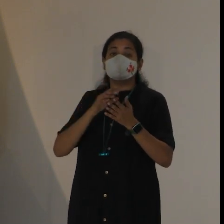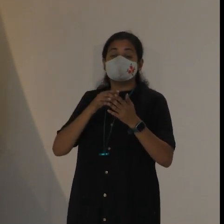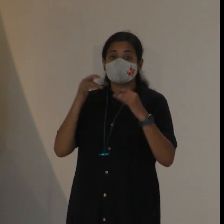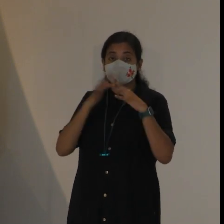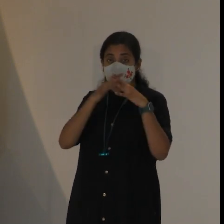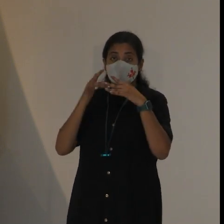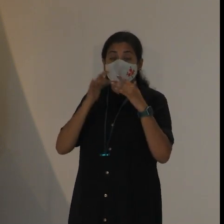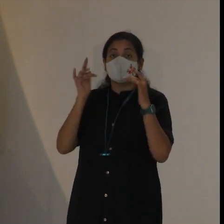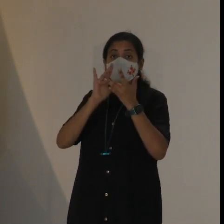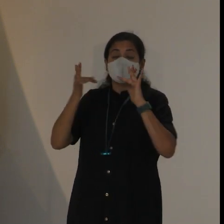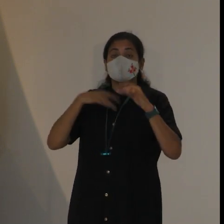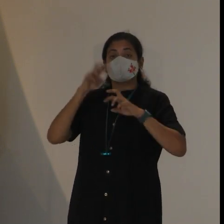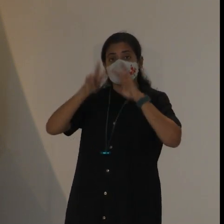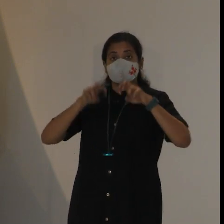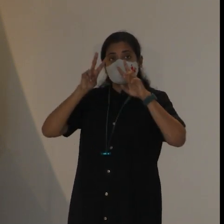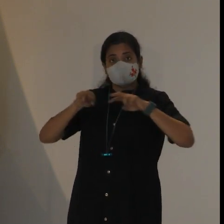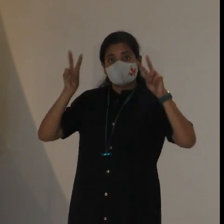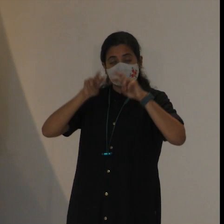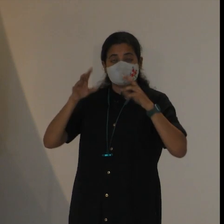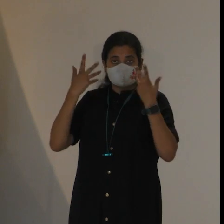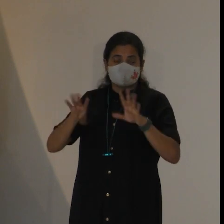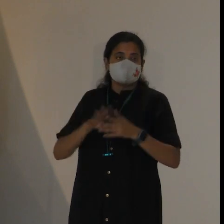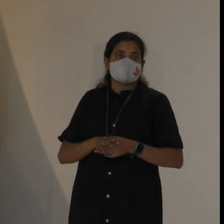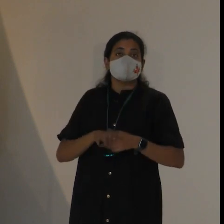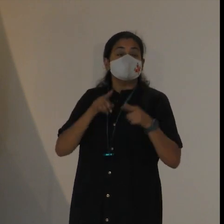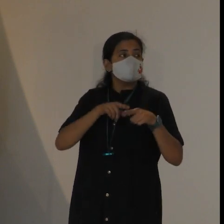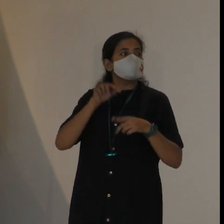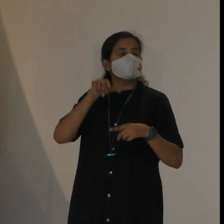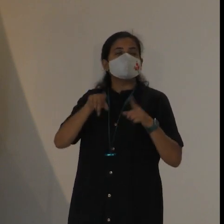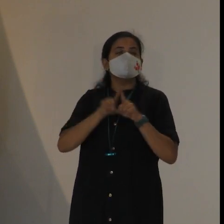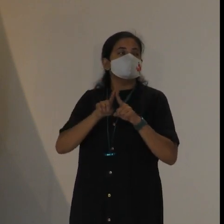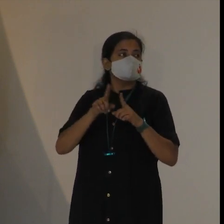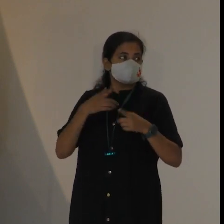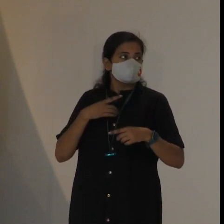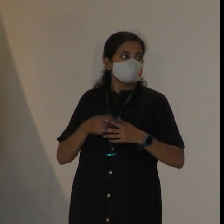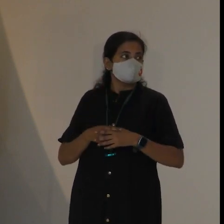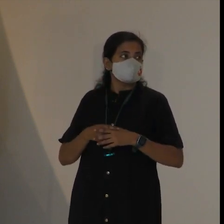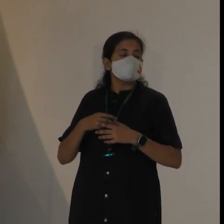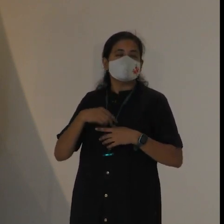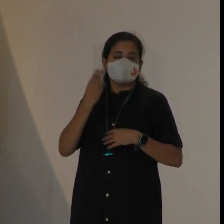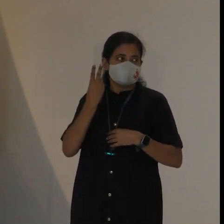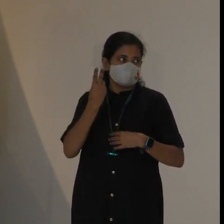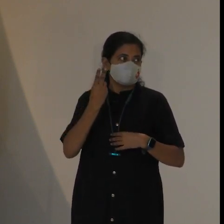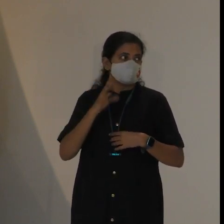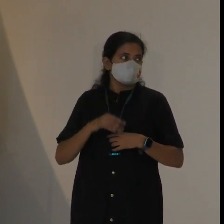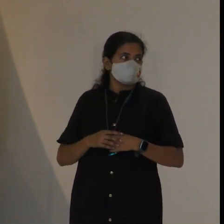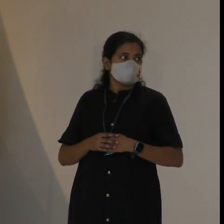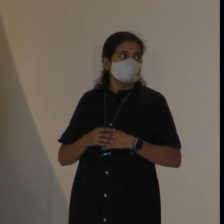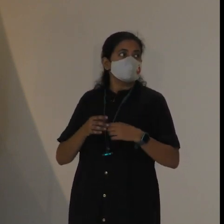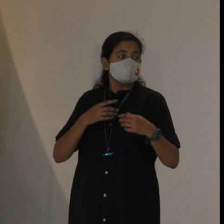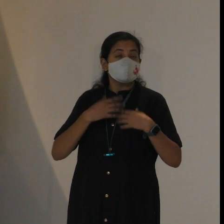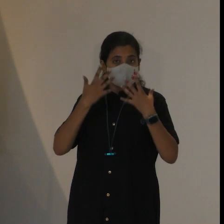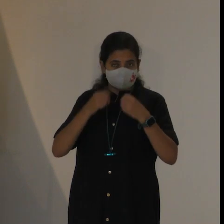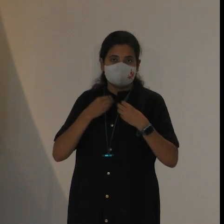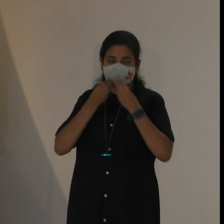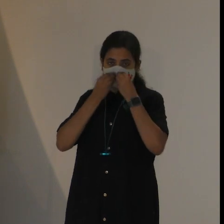this culminates into is something like this, which is again a 2-minuter. I urge